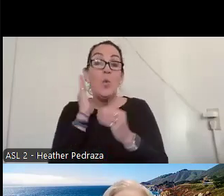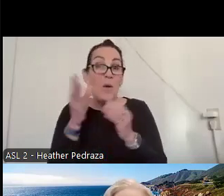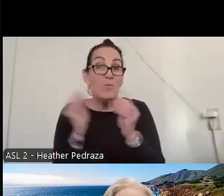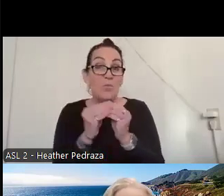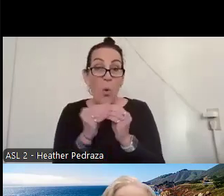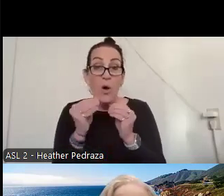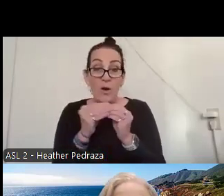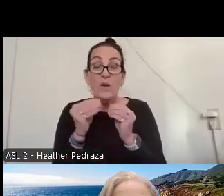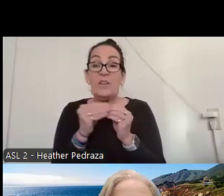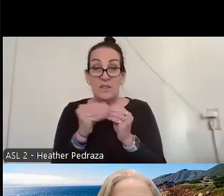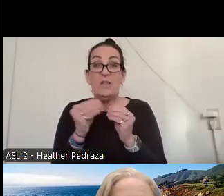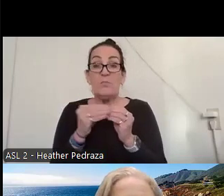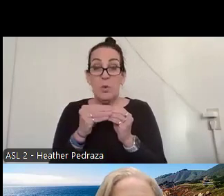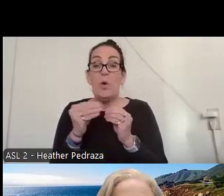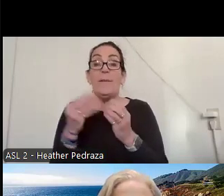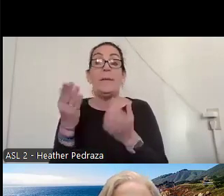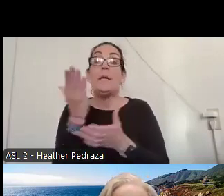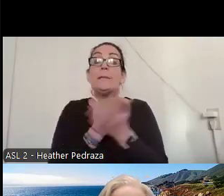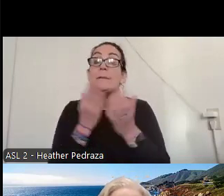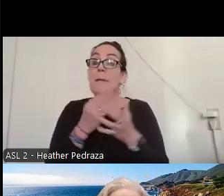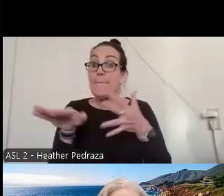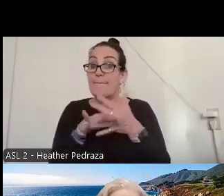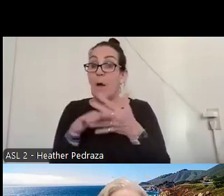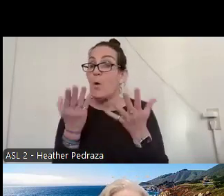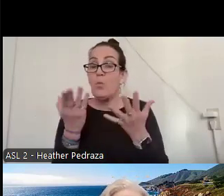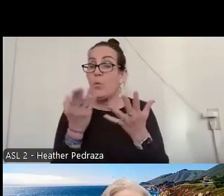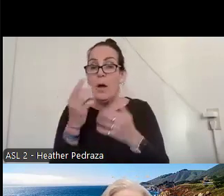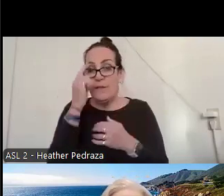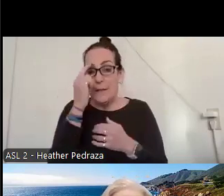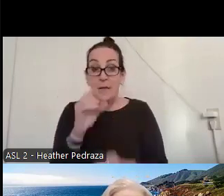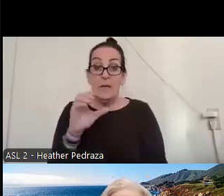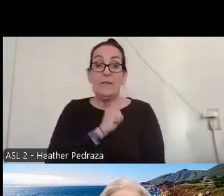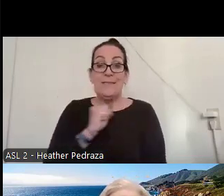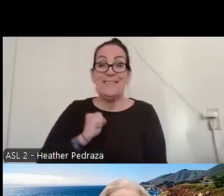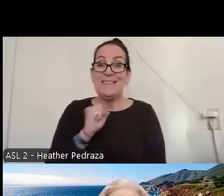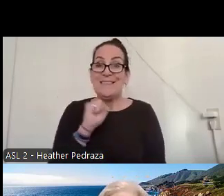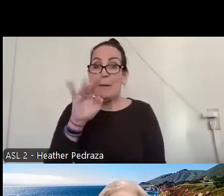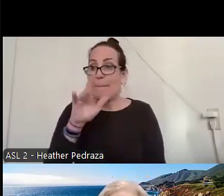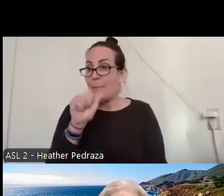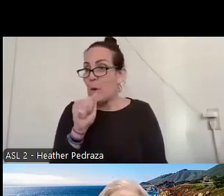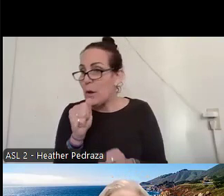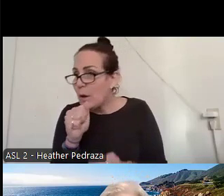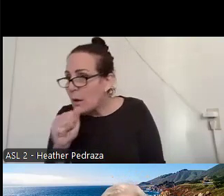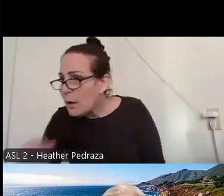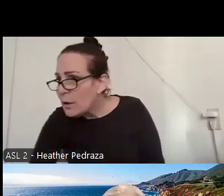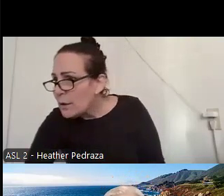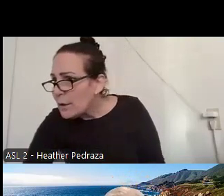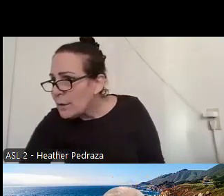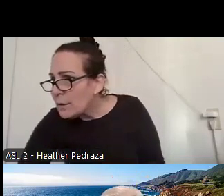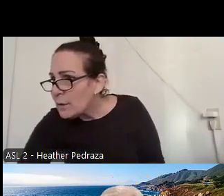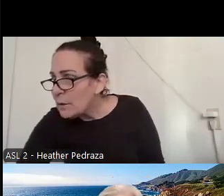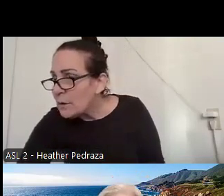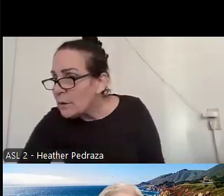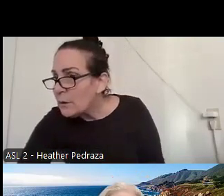that have been filed so far. This one here, Senate Bill 895, would put a bond measure on